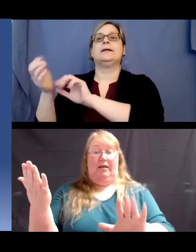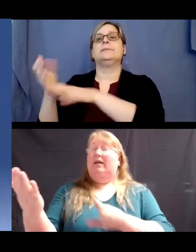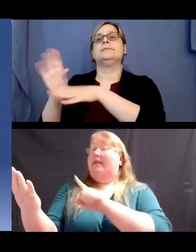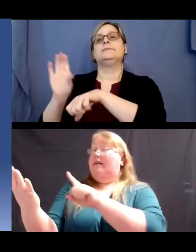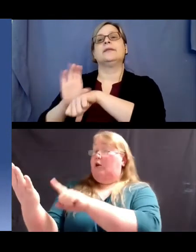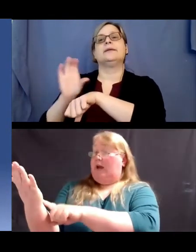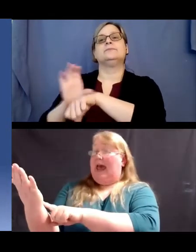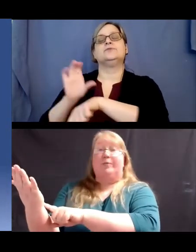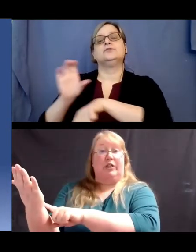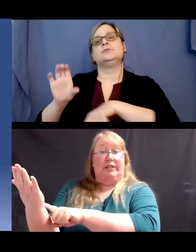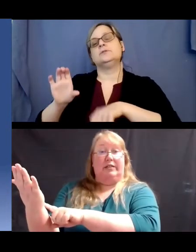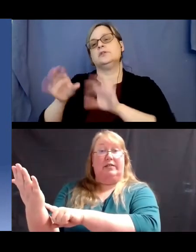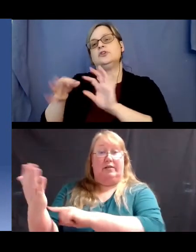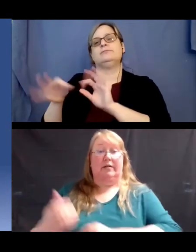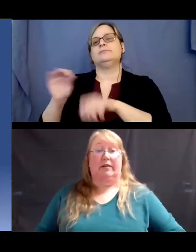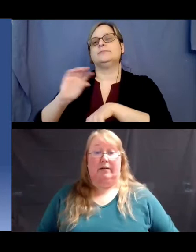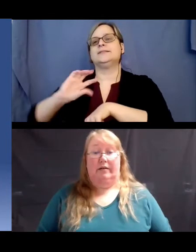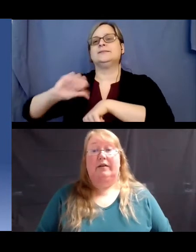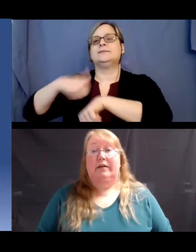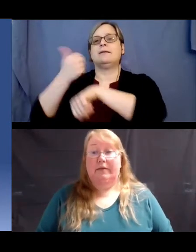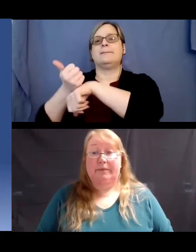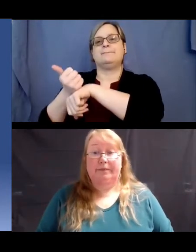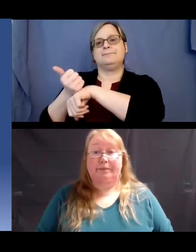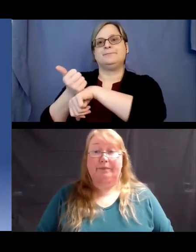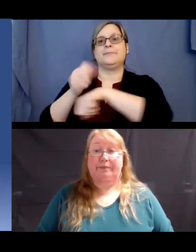meeting and then your captions.